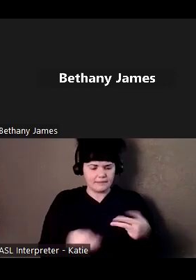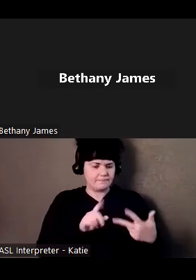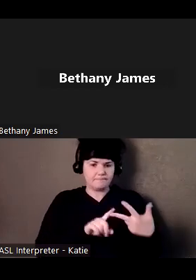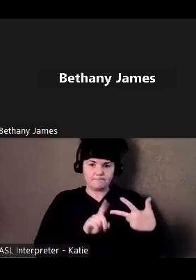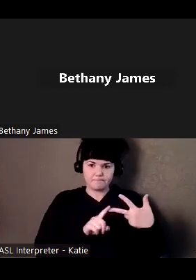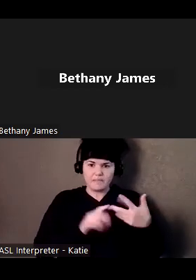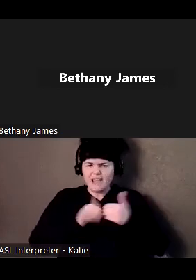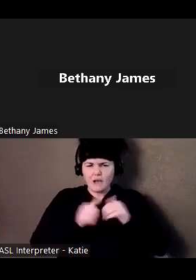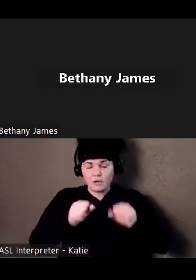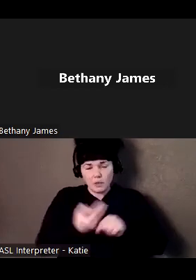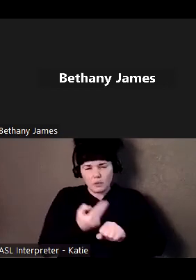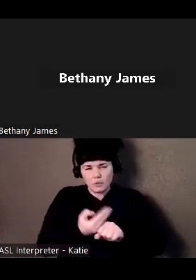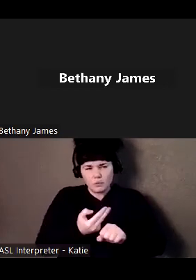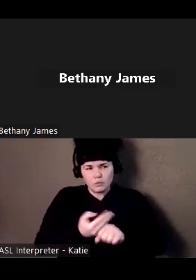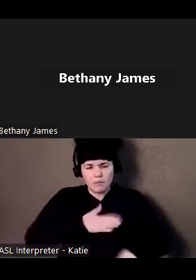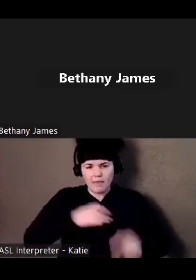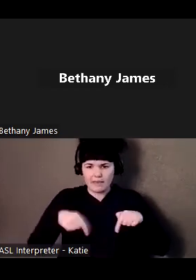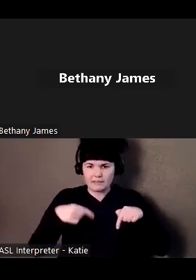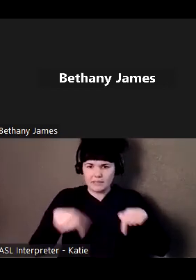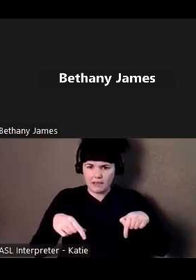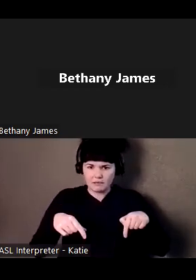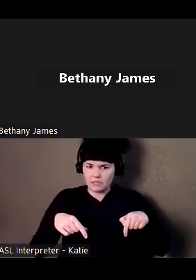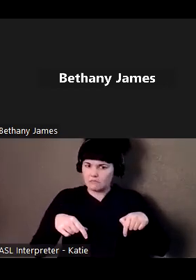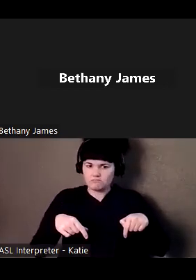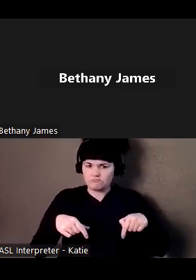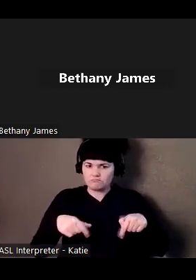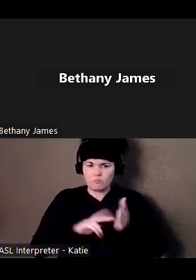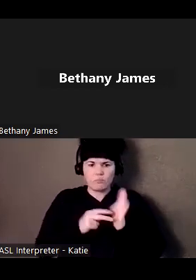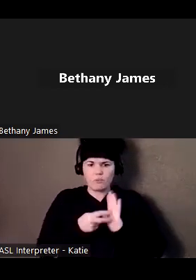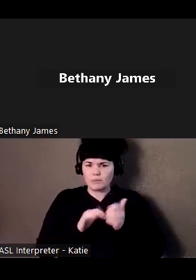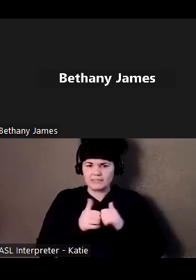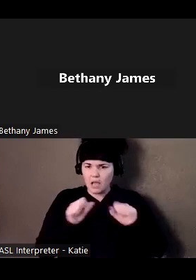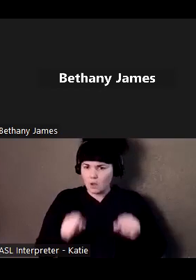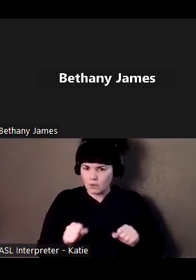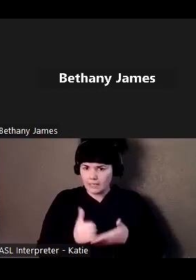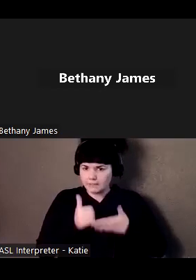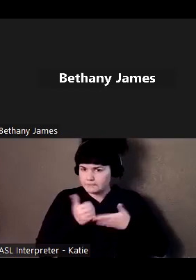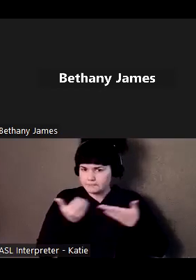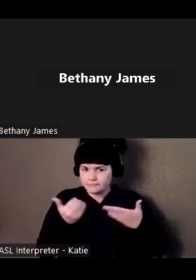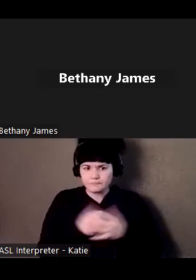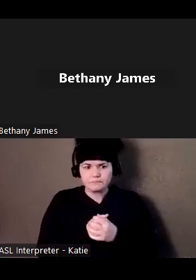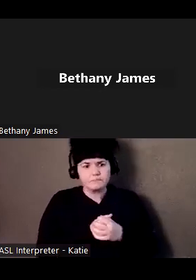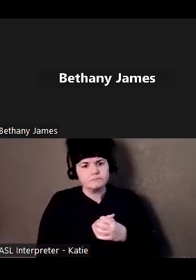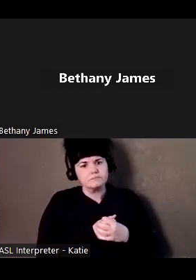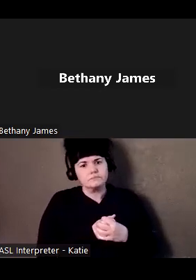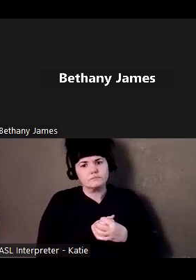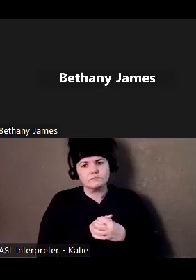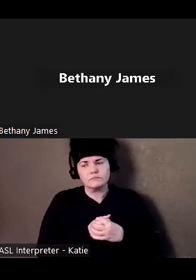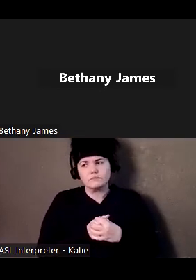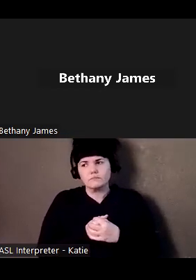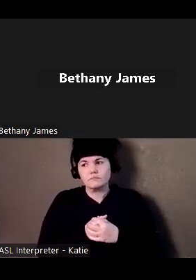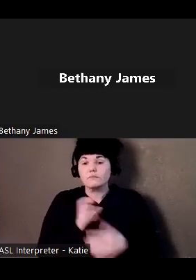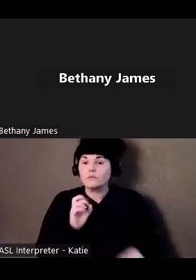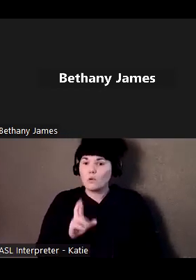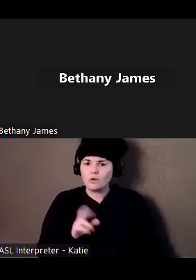anxiety? What purpose does it serve? And, what needs am I trying to meet with the anxiety